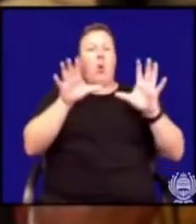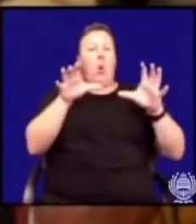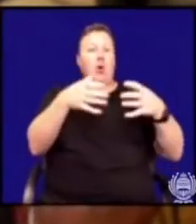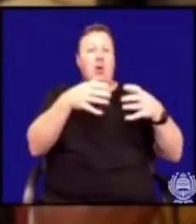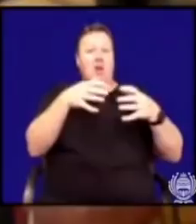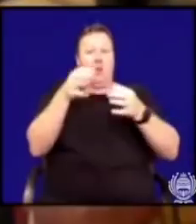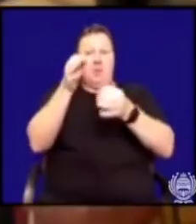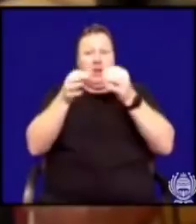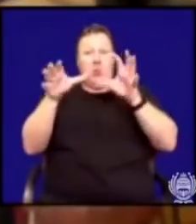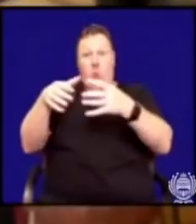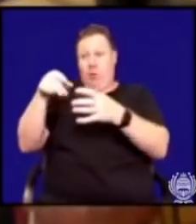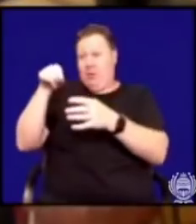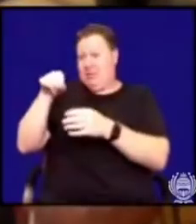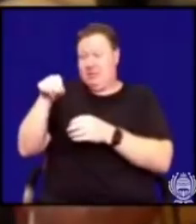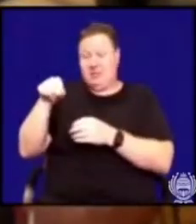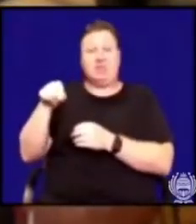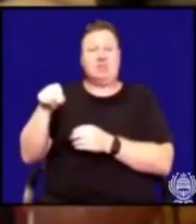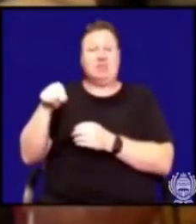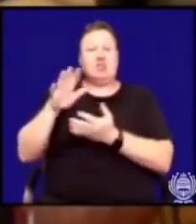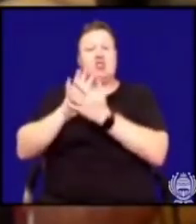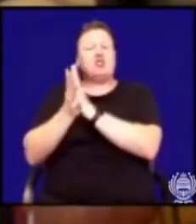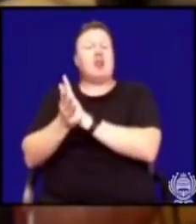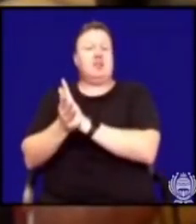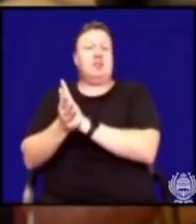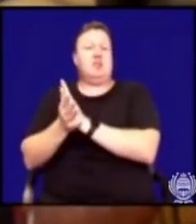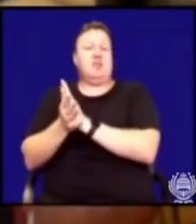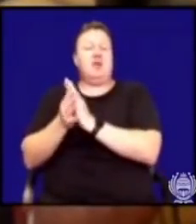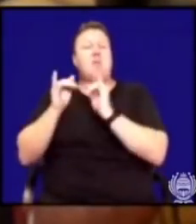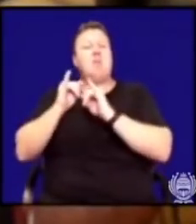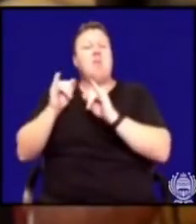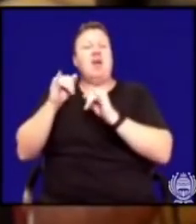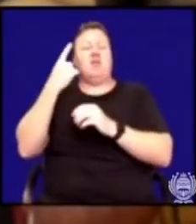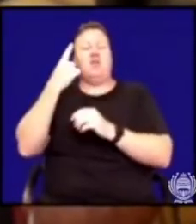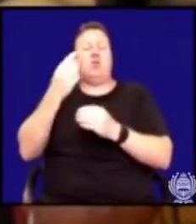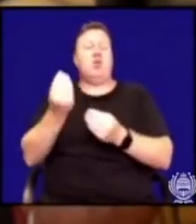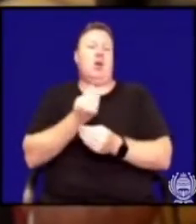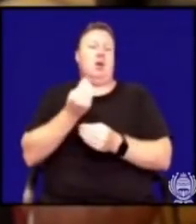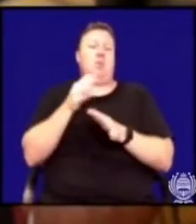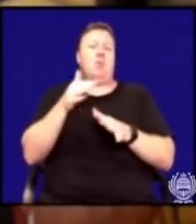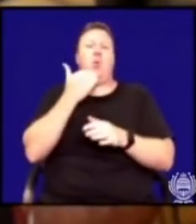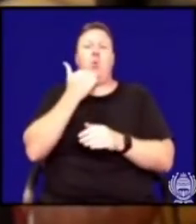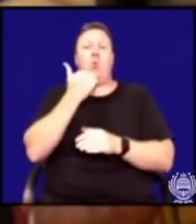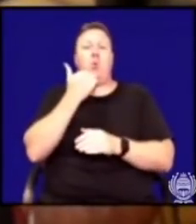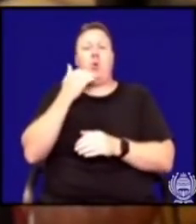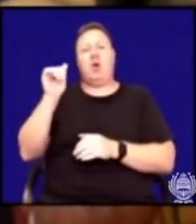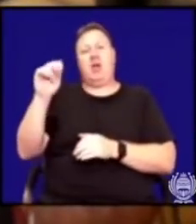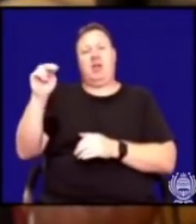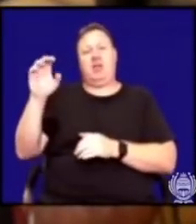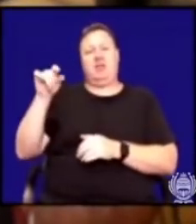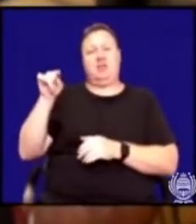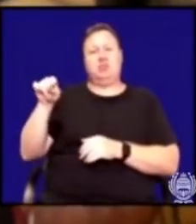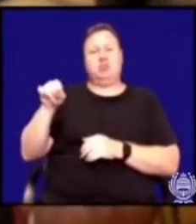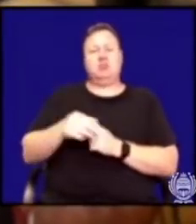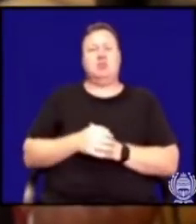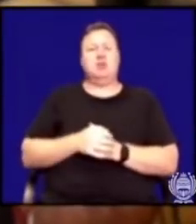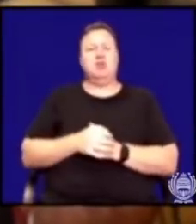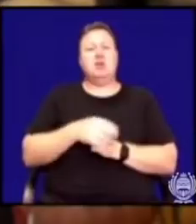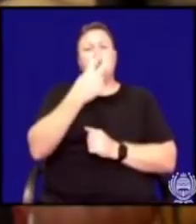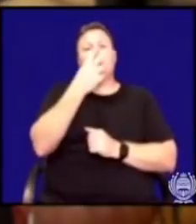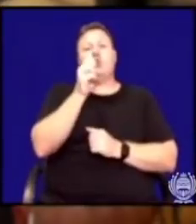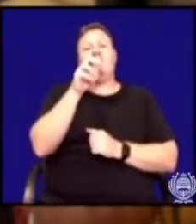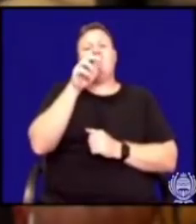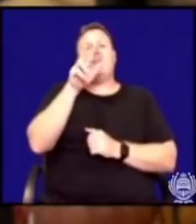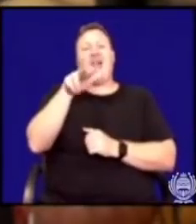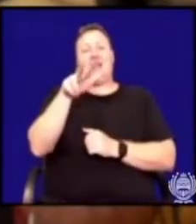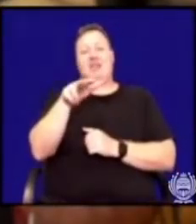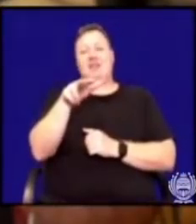become destructive and cancerous for many young people, the ANC. Mr. President, it was only in 2018 where you stated